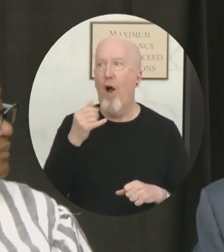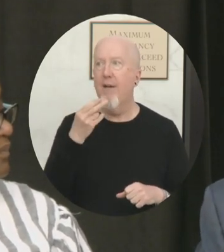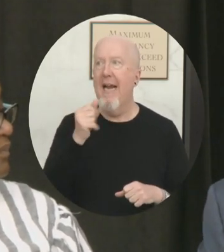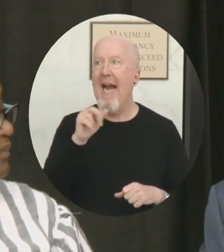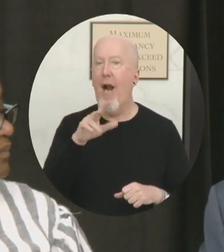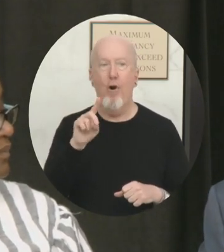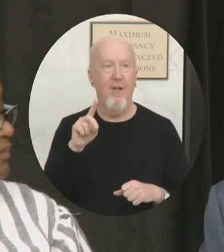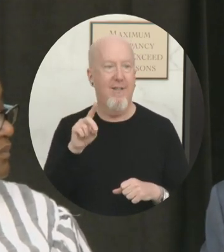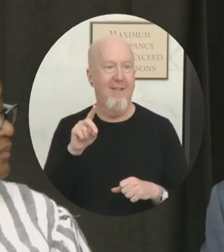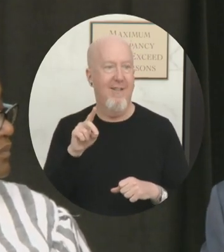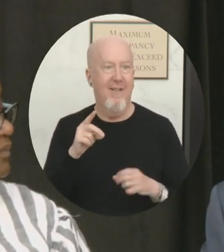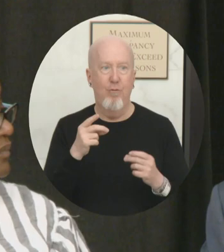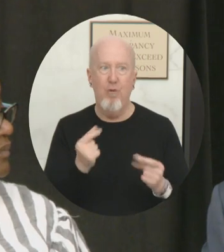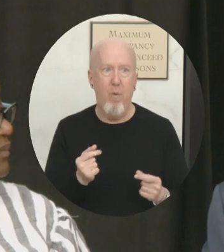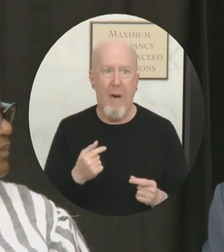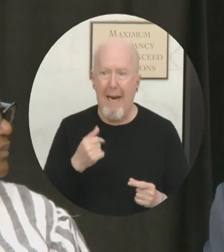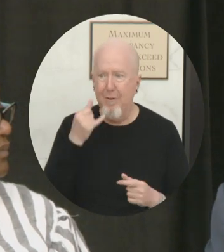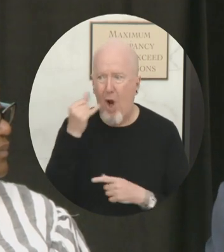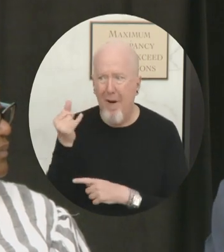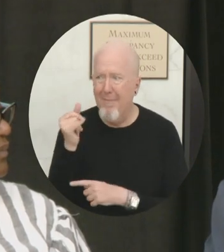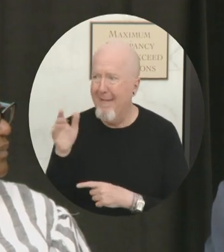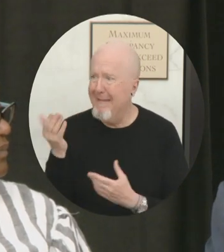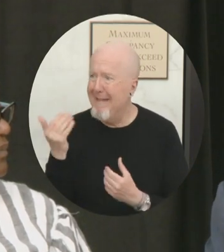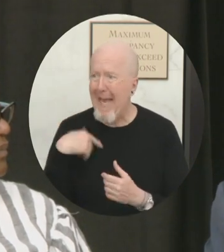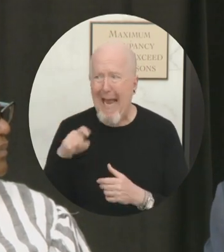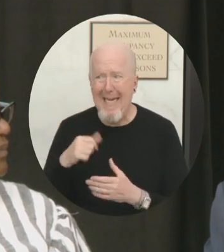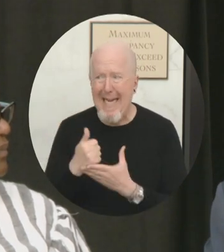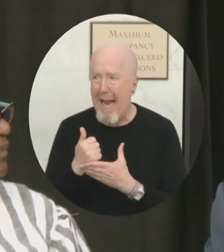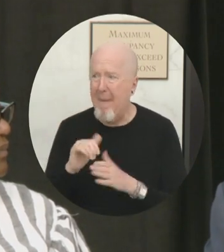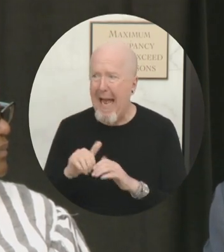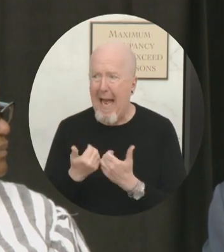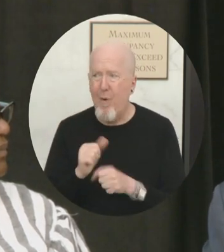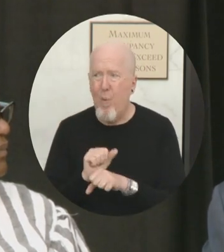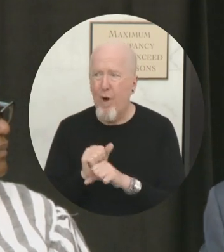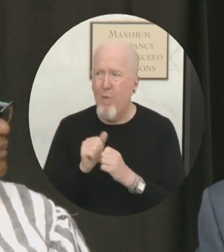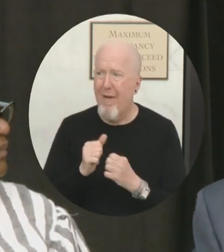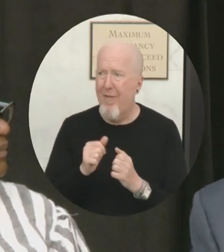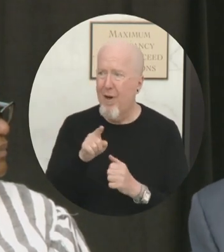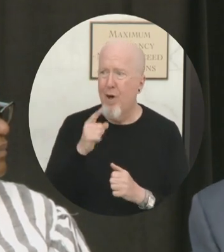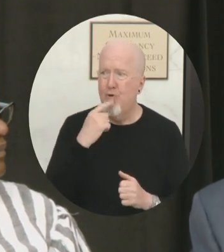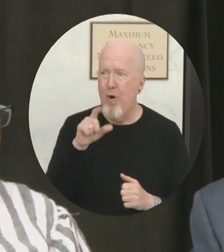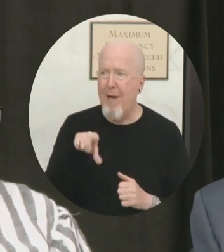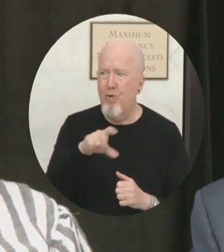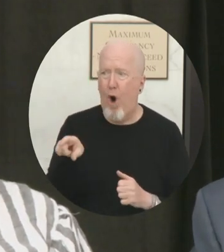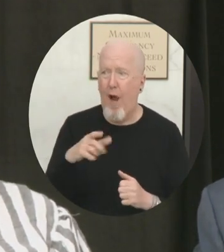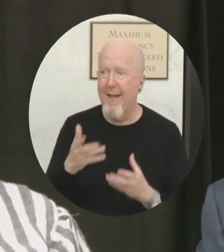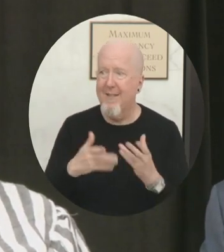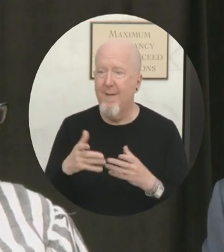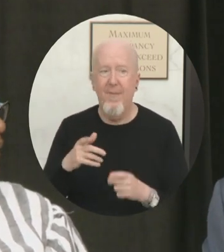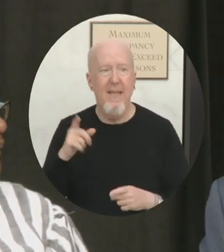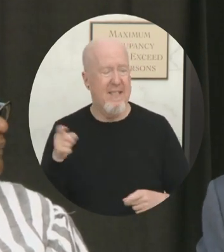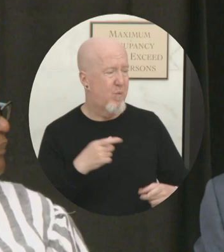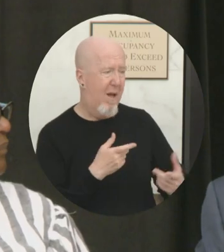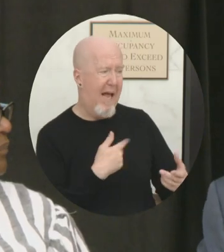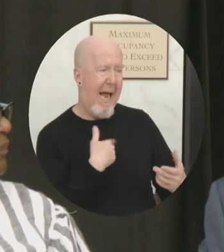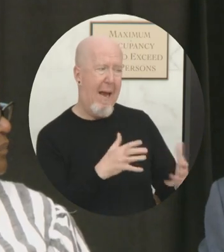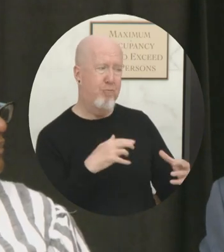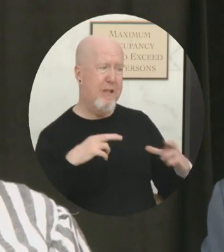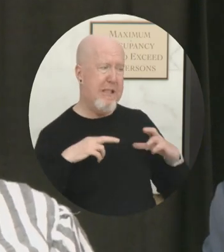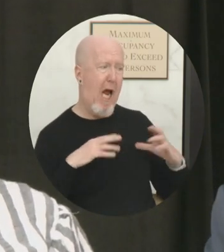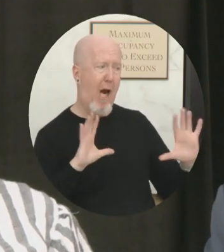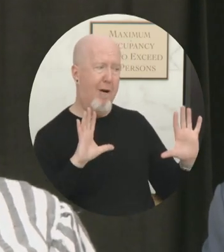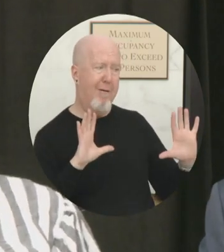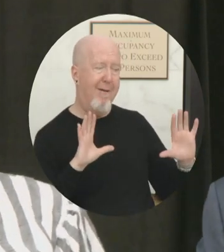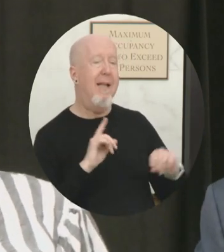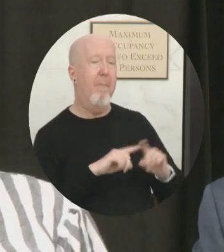you know, hey, I need some help. I need some advice on how to work with these Red Cross folks. And he's like, well, I'm retired, but I'll